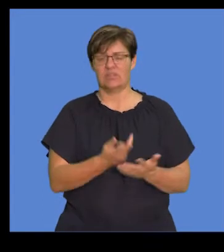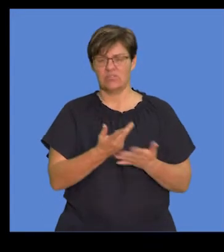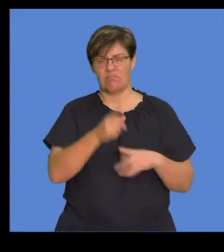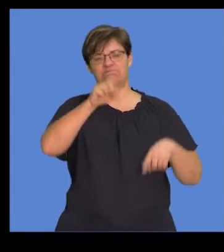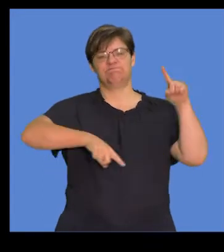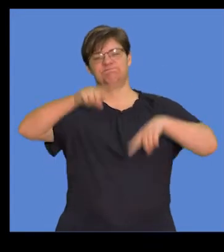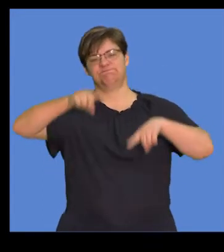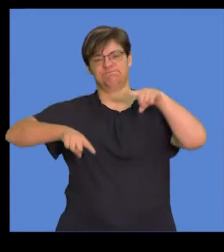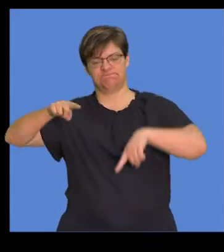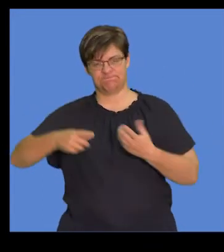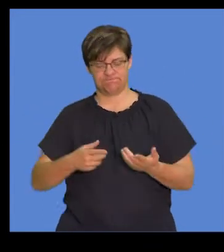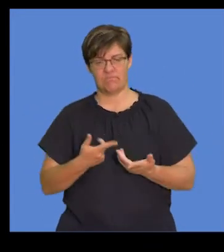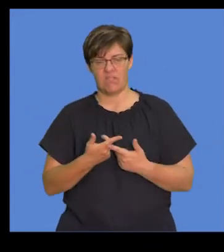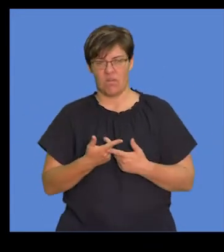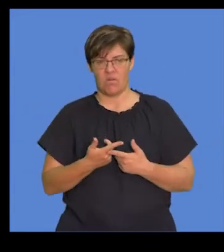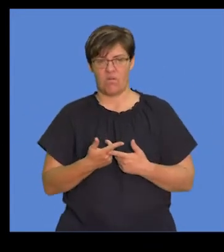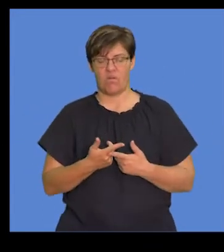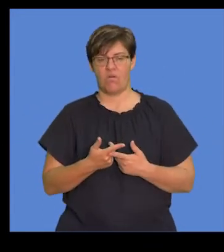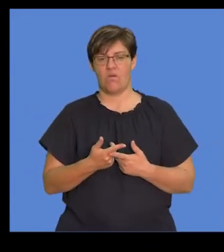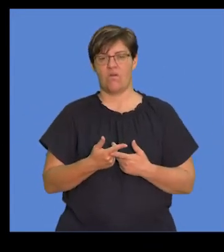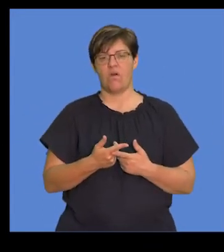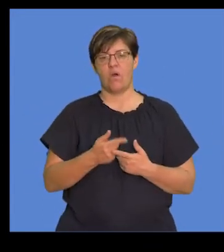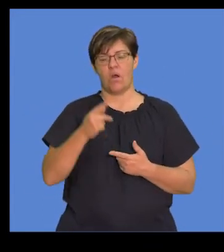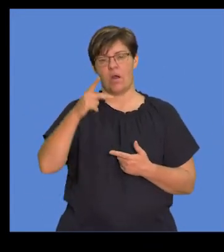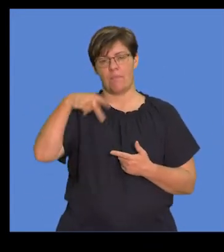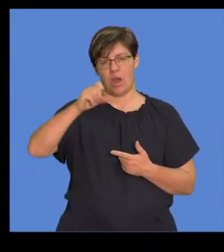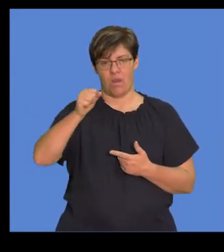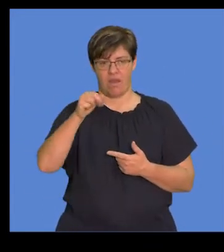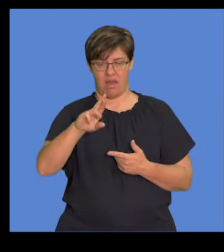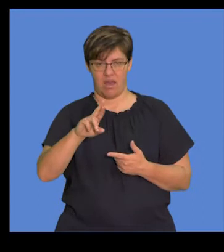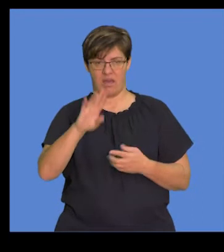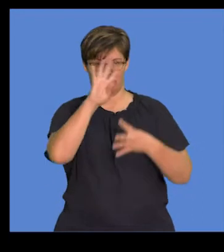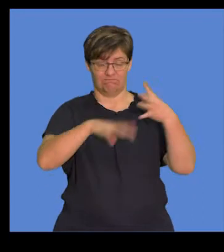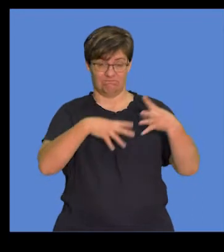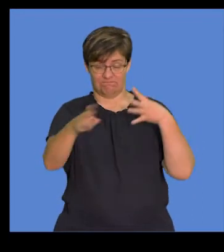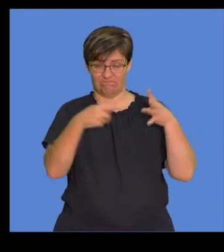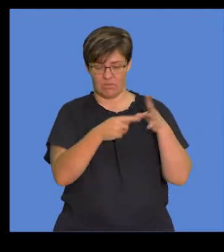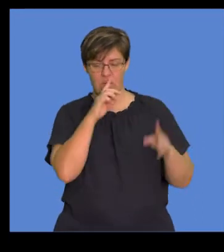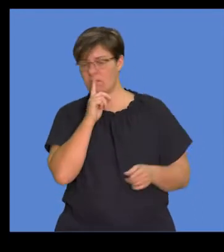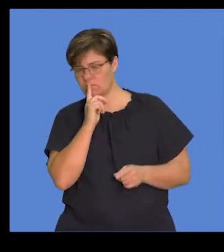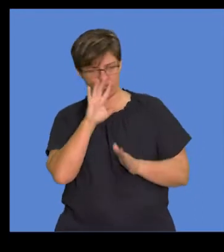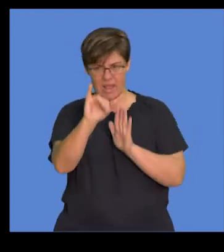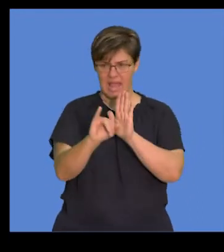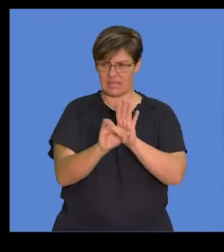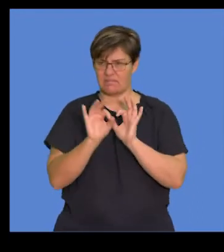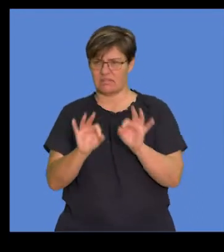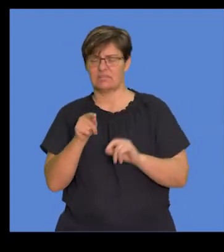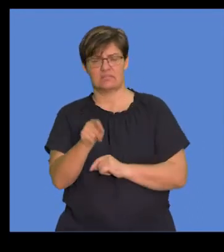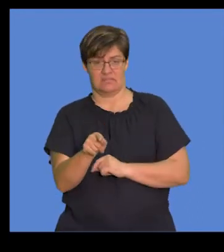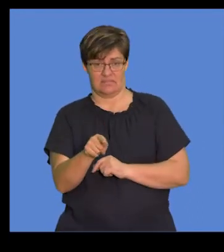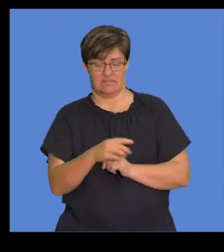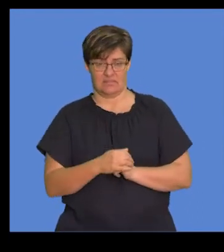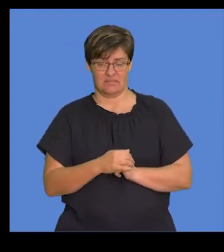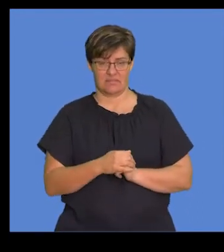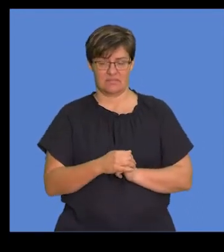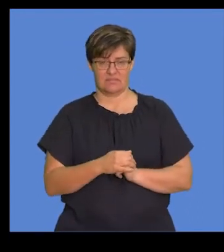variations in terms of the power formulae, okay? So you'd identify the correct formula based on